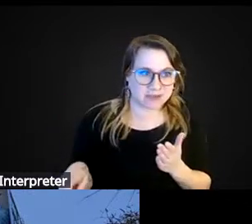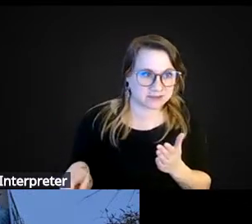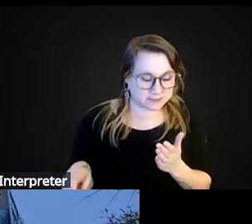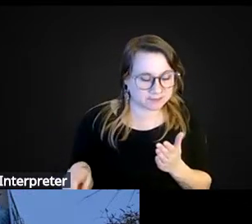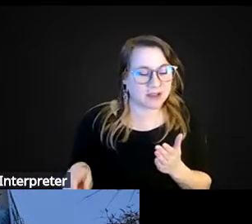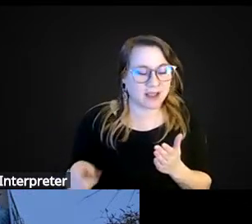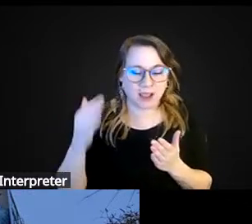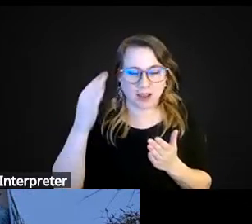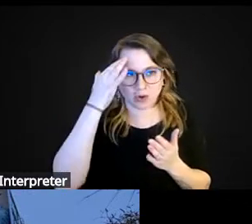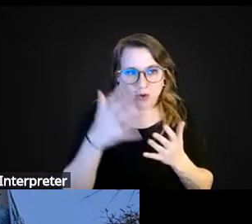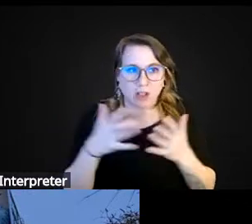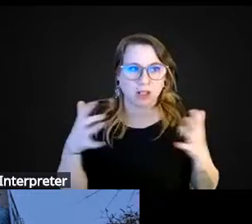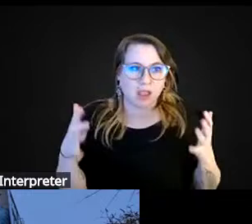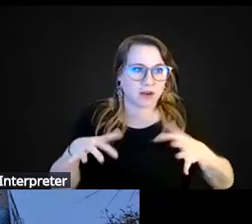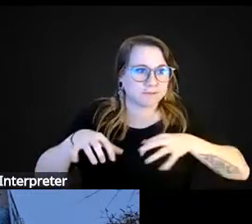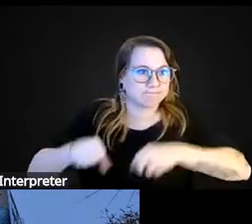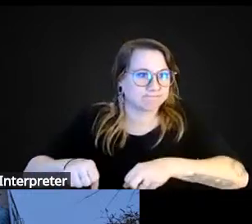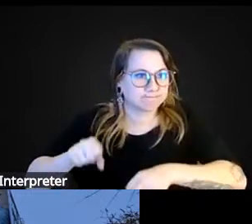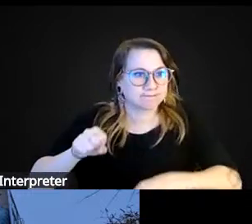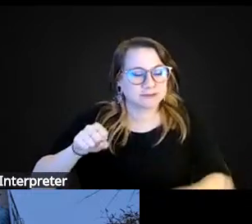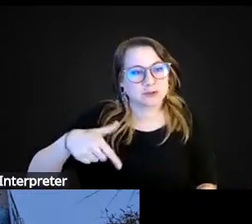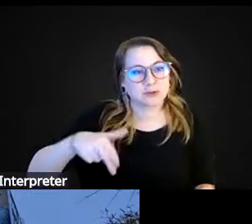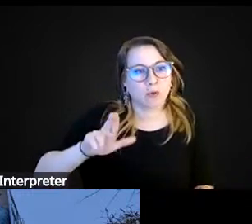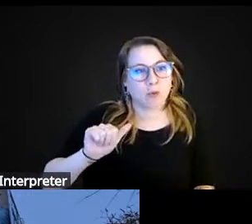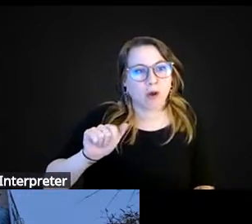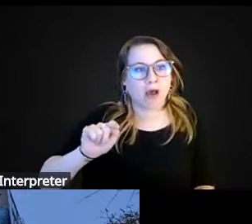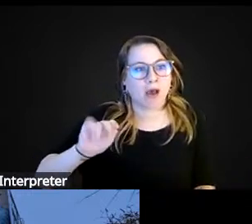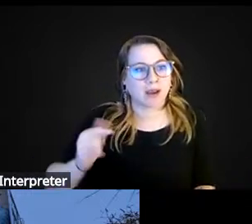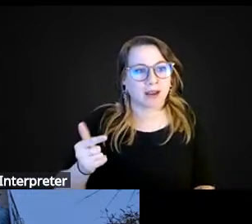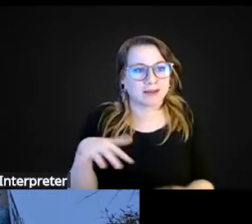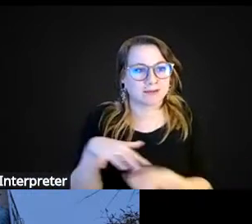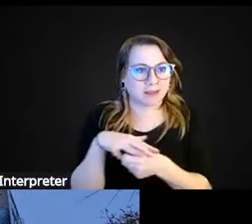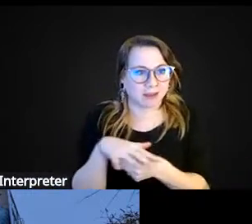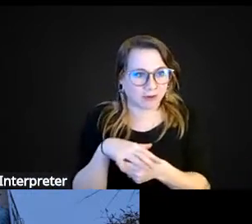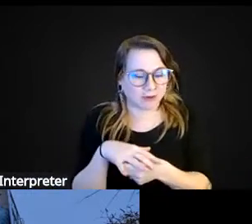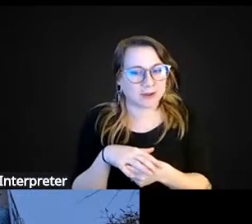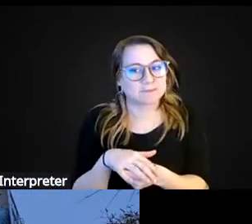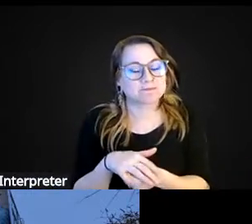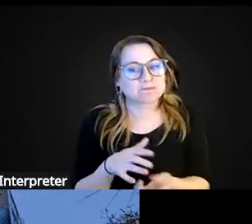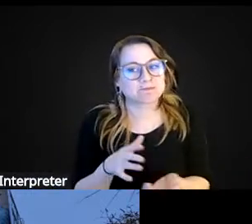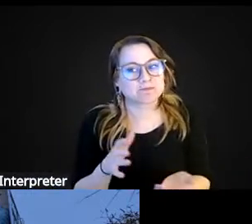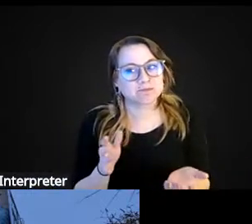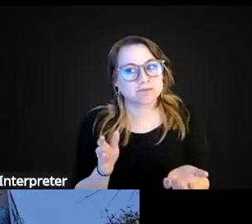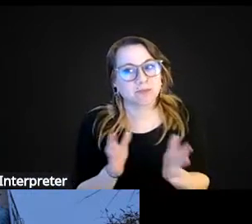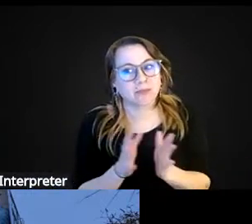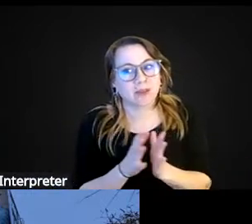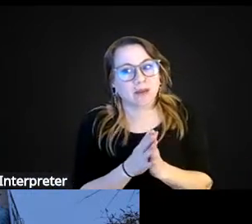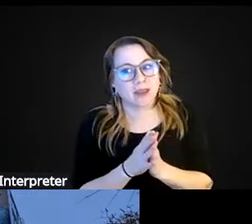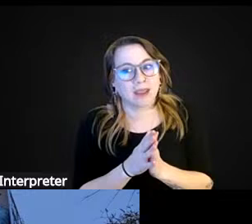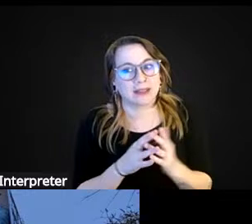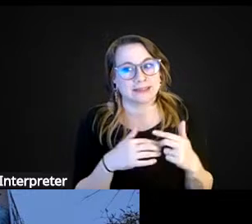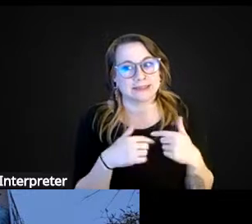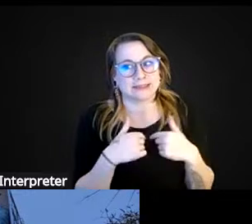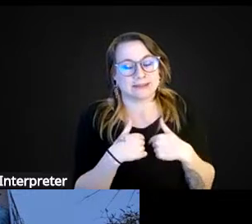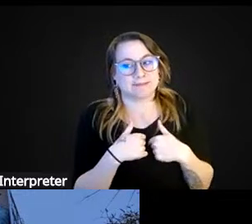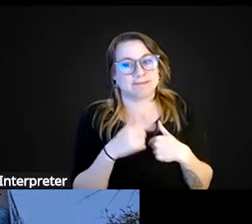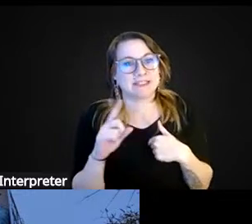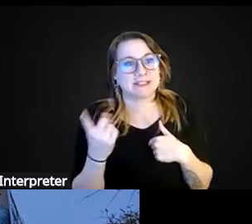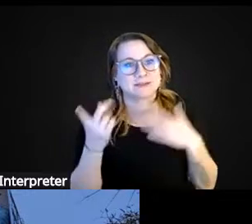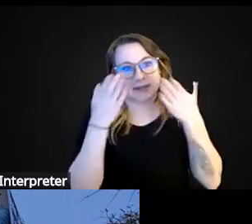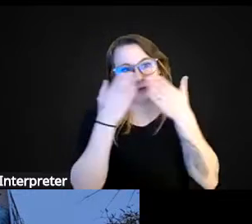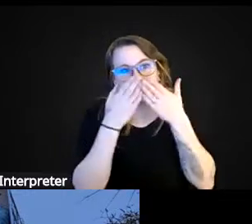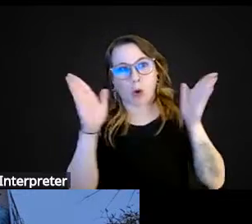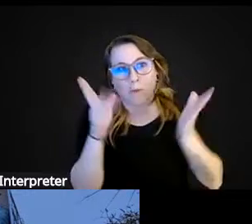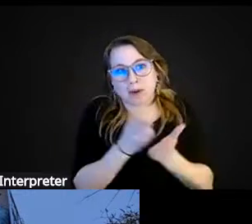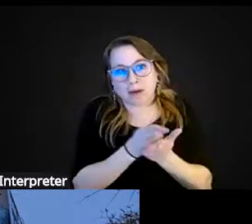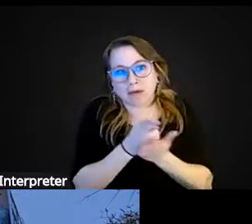of squatting in the area. Um, I can say, and this is just me being open and honest, I'm